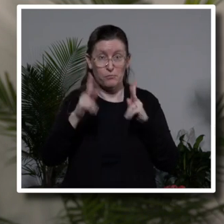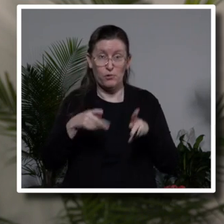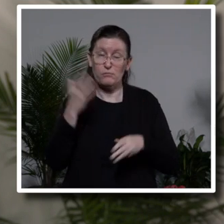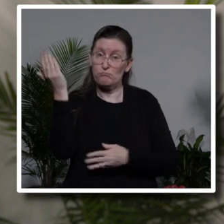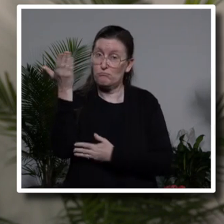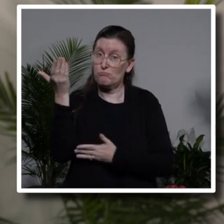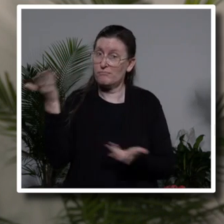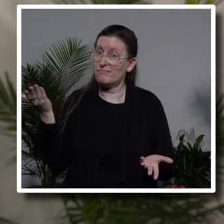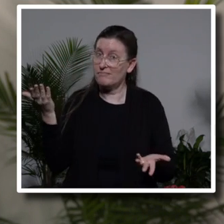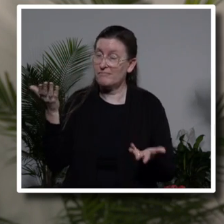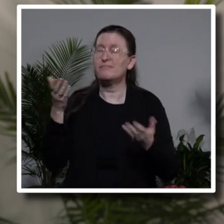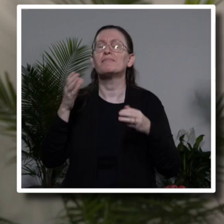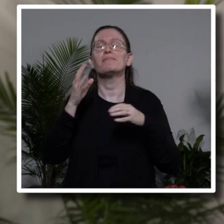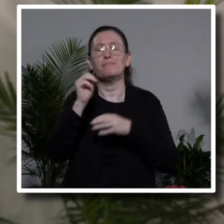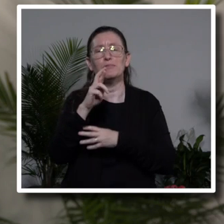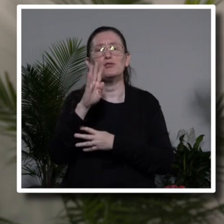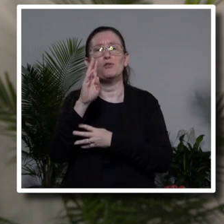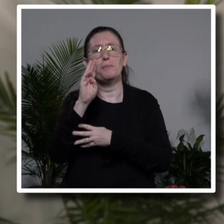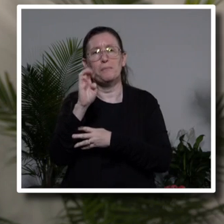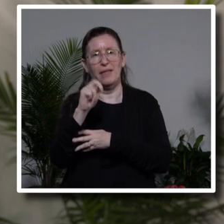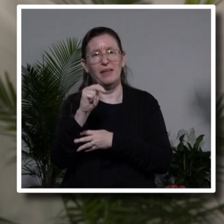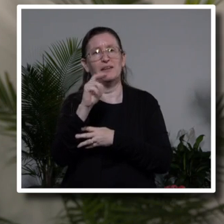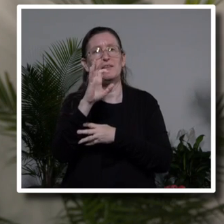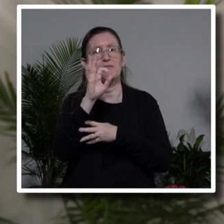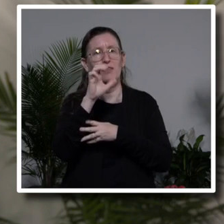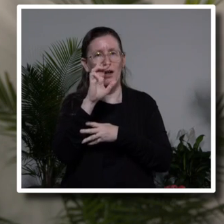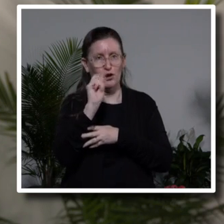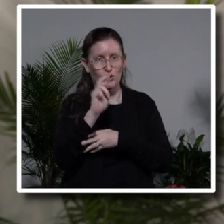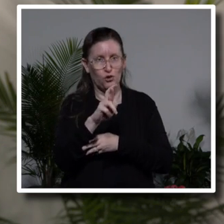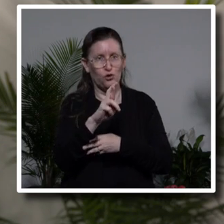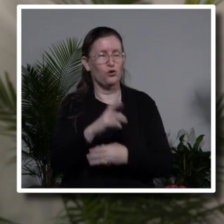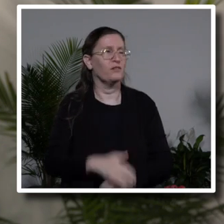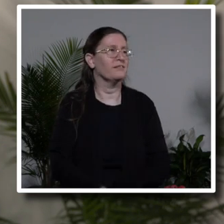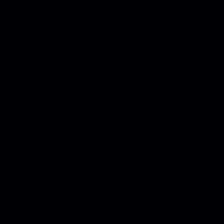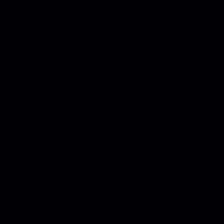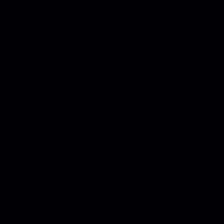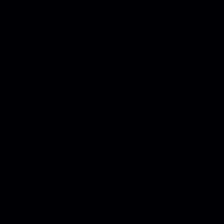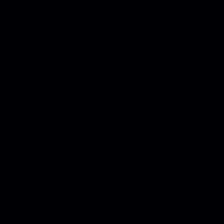than the senior class grade level principal, Mr. Ben Flunker.